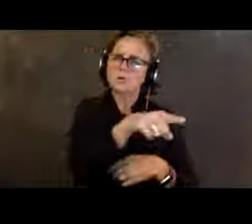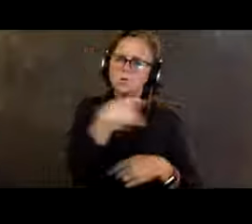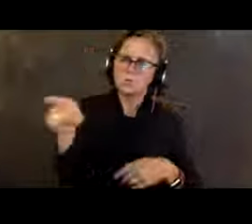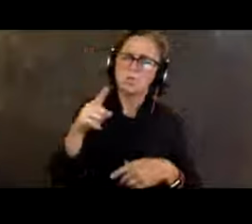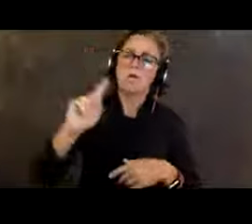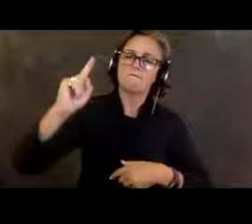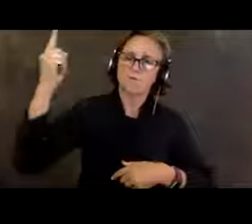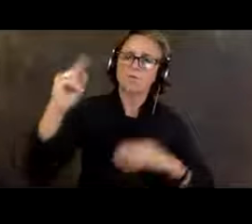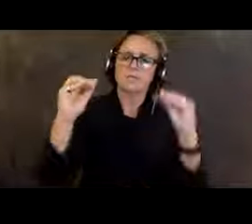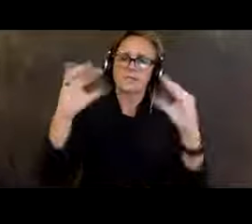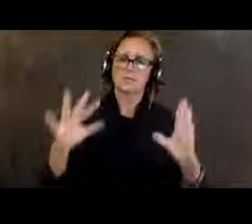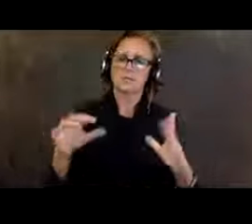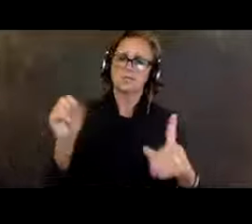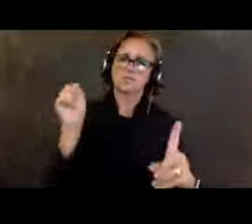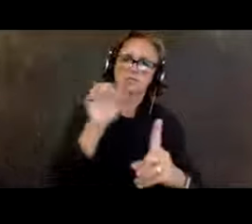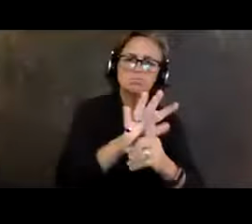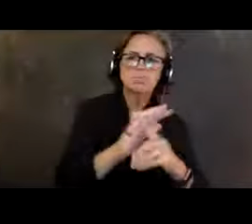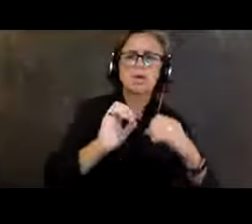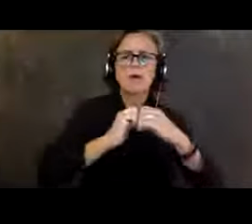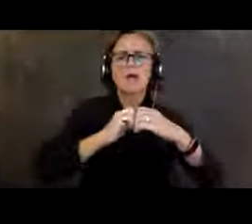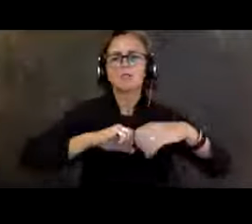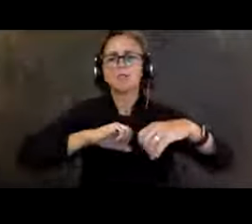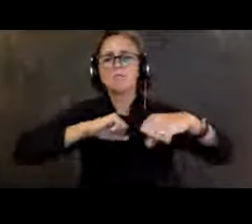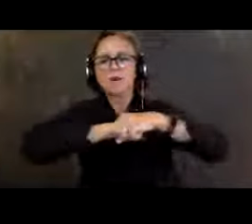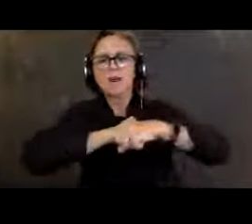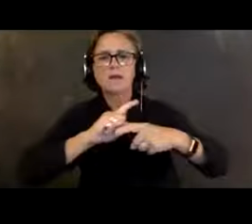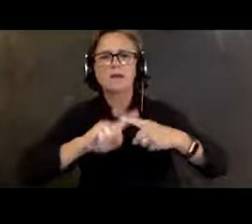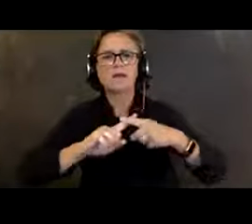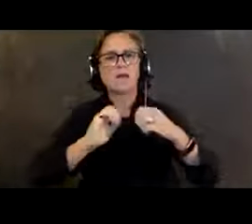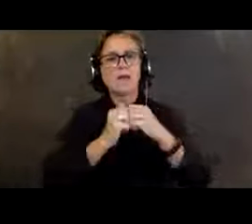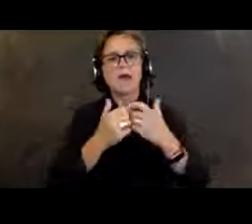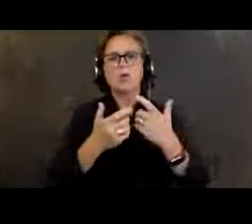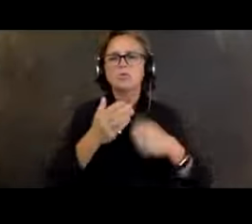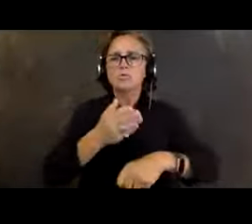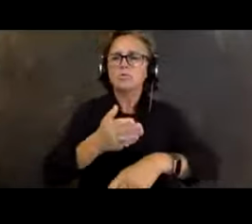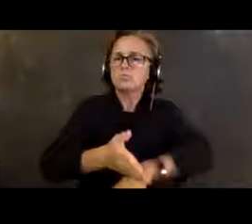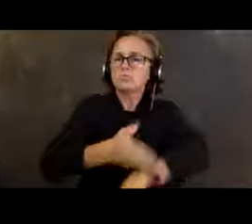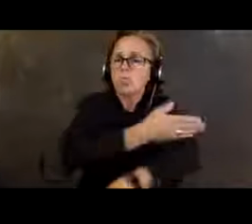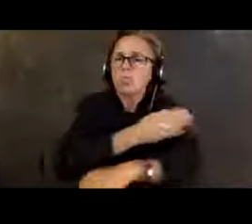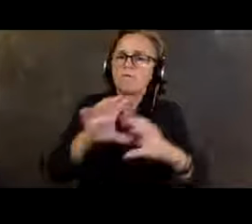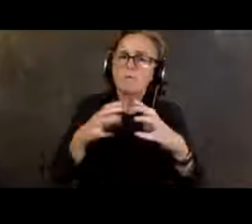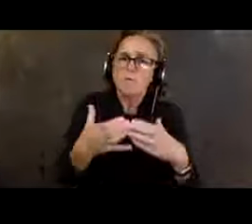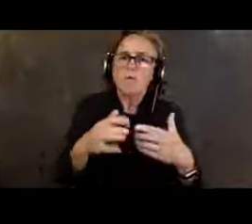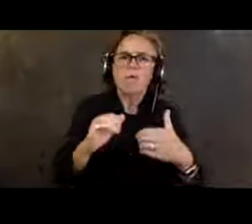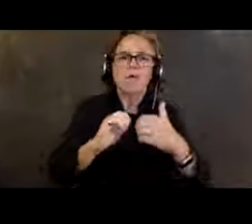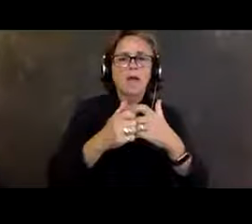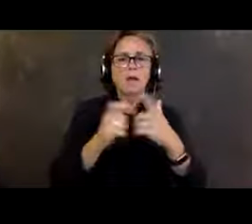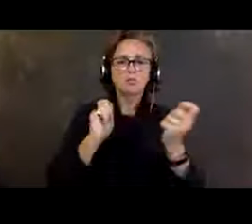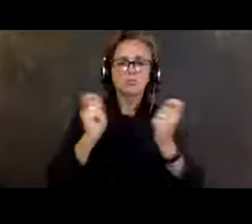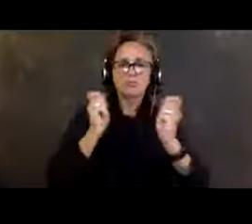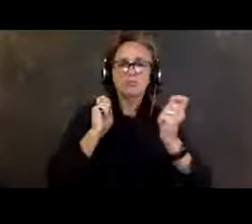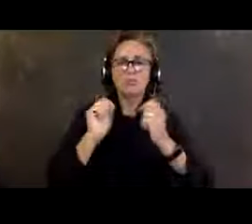react to racial differences and biases. Books are a wonderful tool to have these difficult conversations.